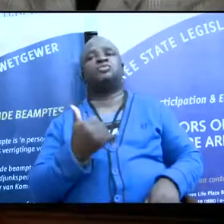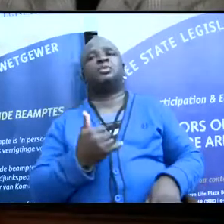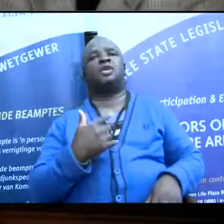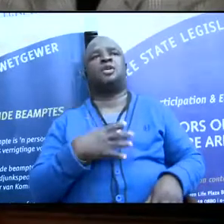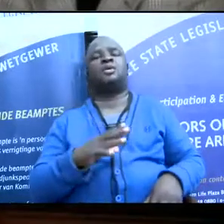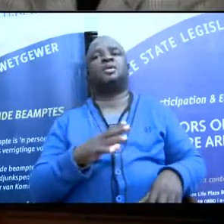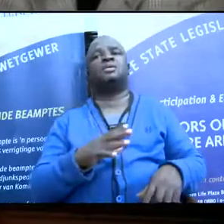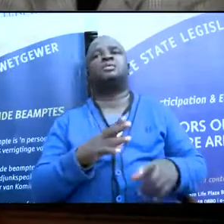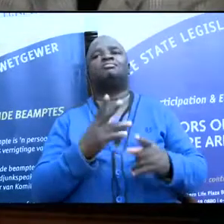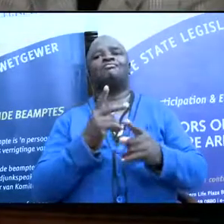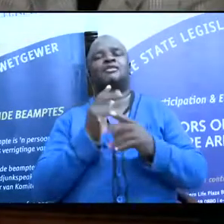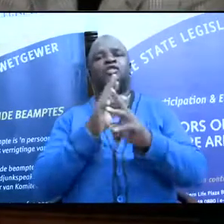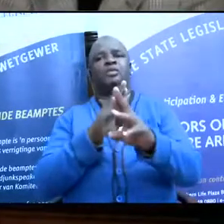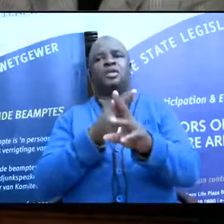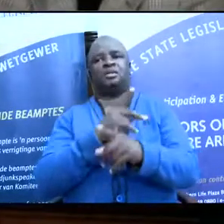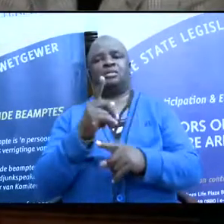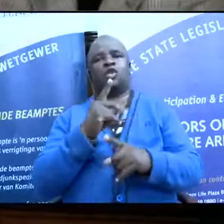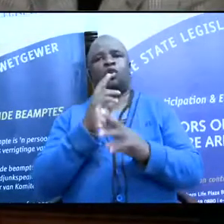honorable members